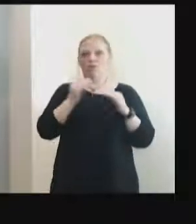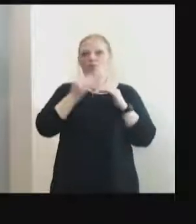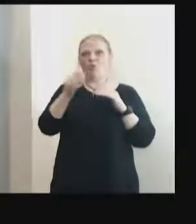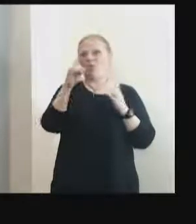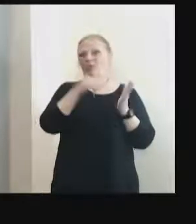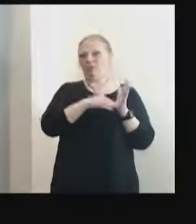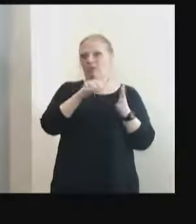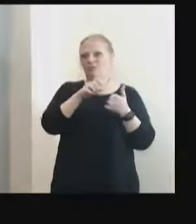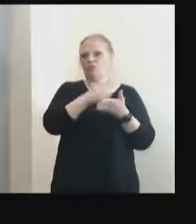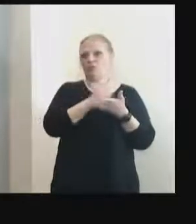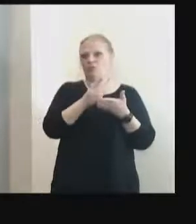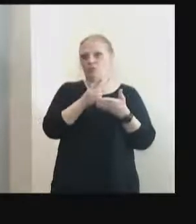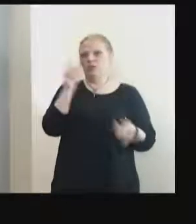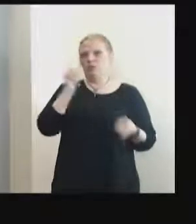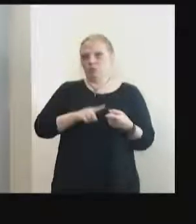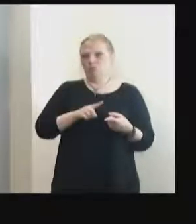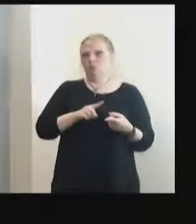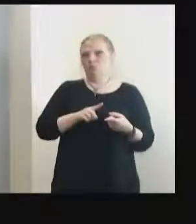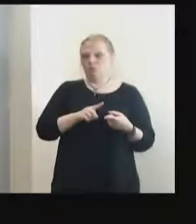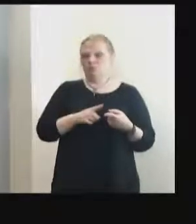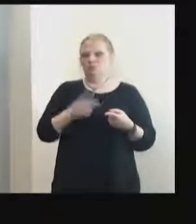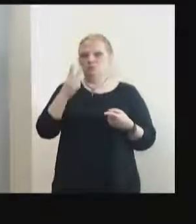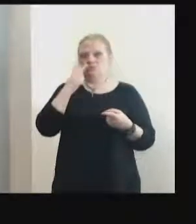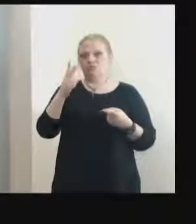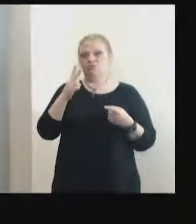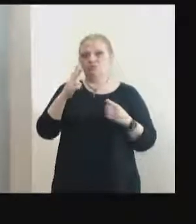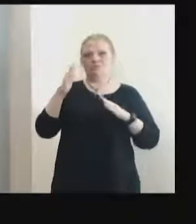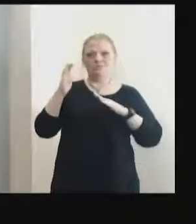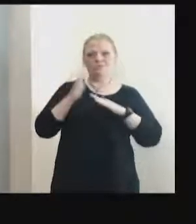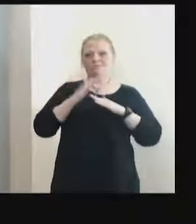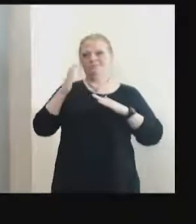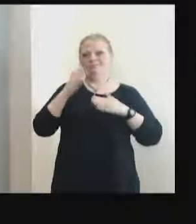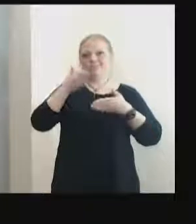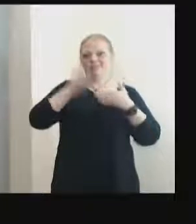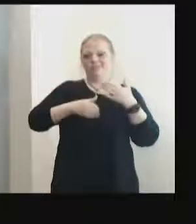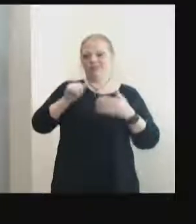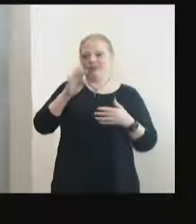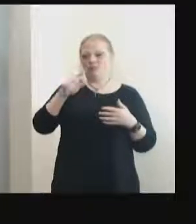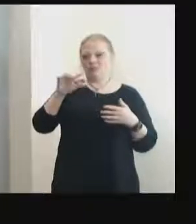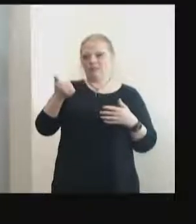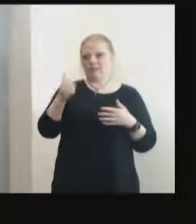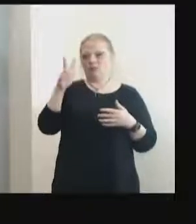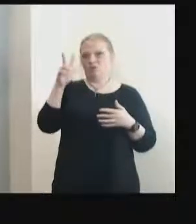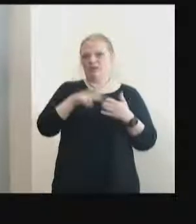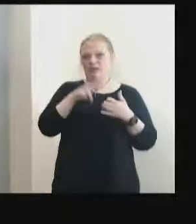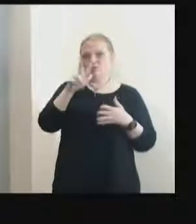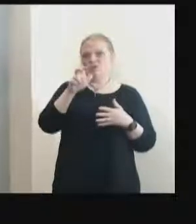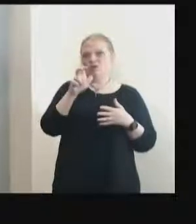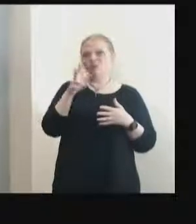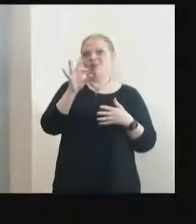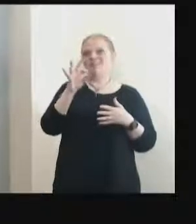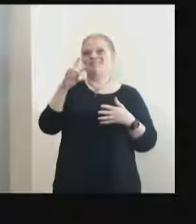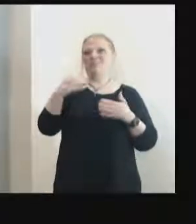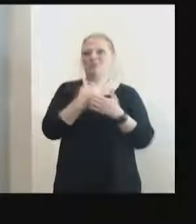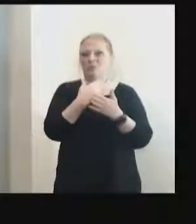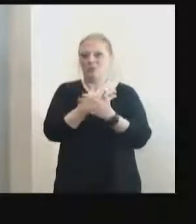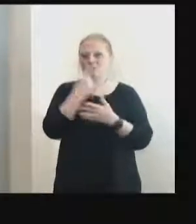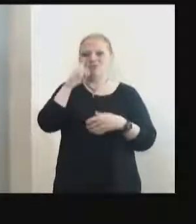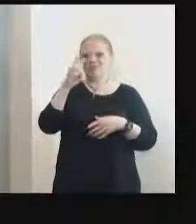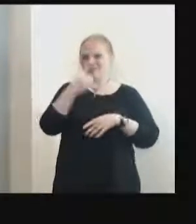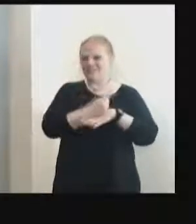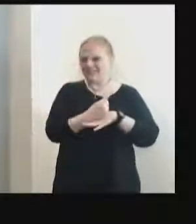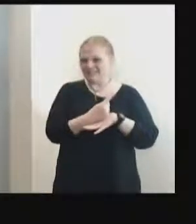week. We saw our peak in the week that ended April 10th with 3,397 new cases in a 7-day